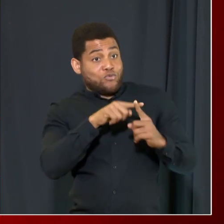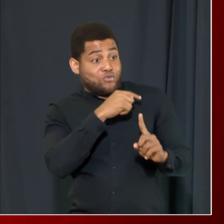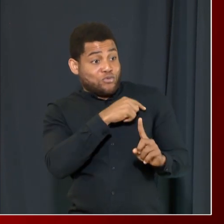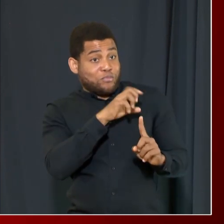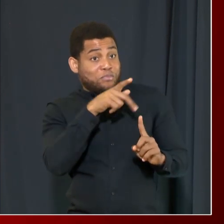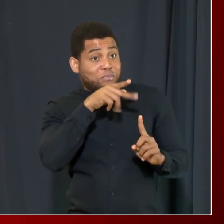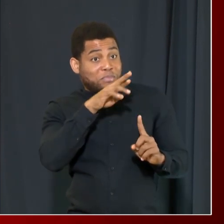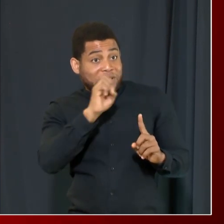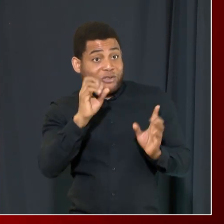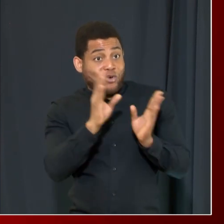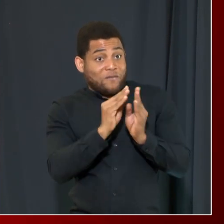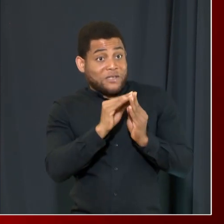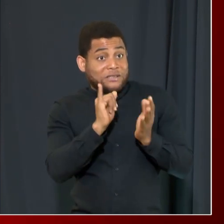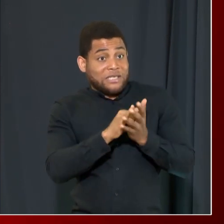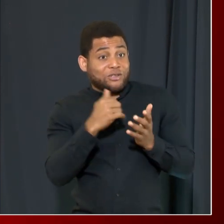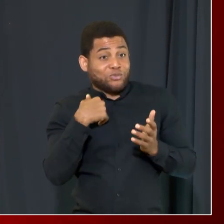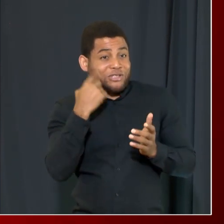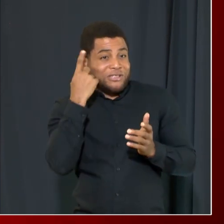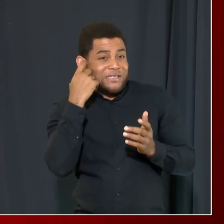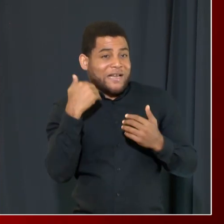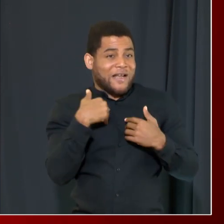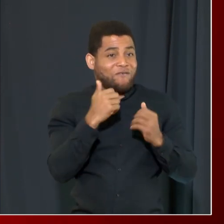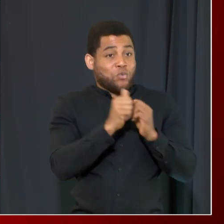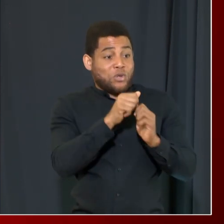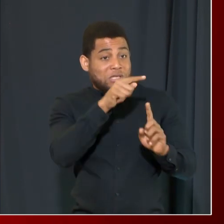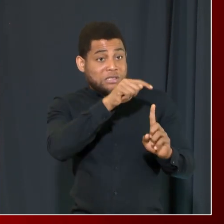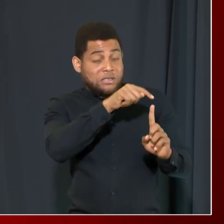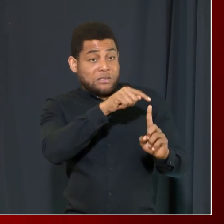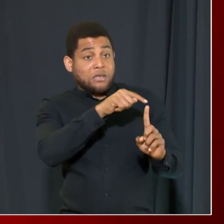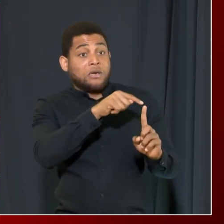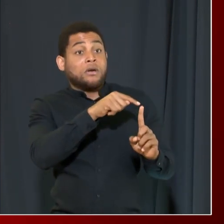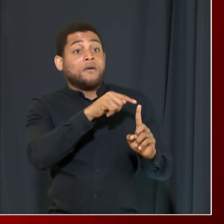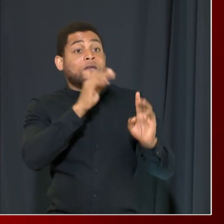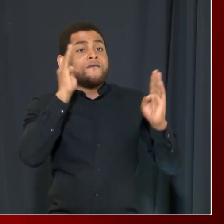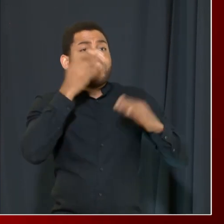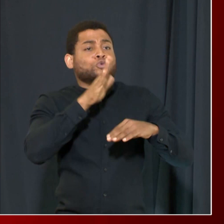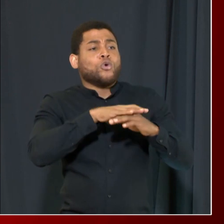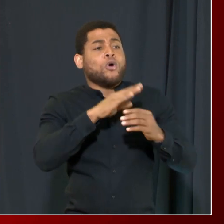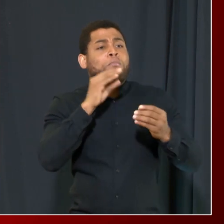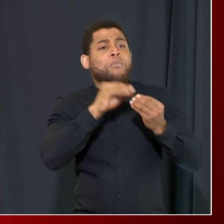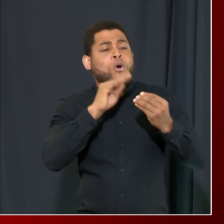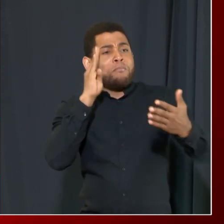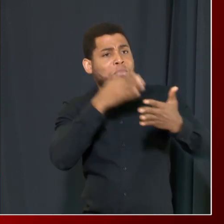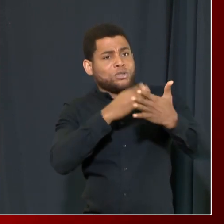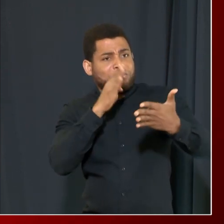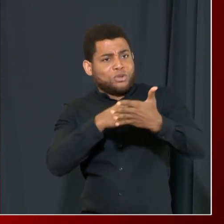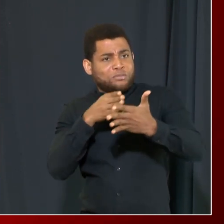prosecutor Jesse Liu to talk about how we could focus on more prosecutions.